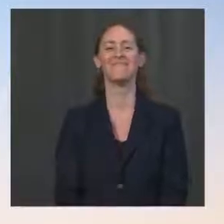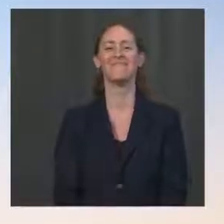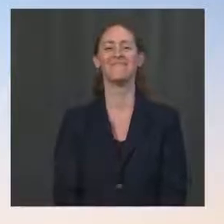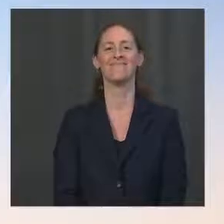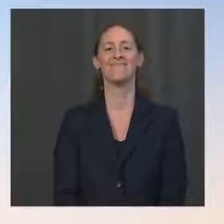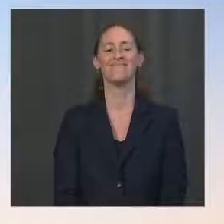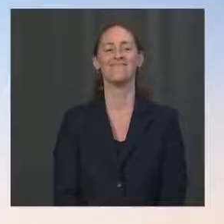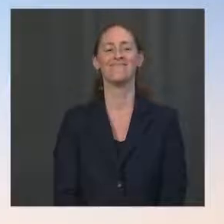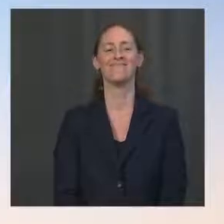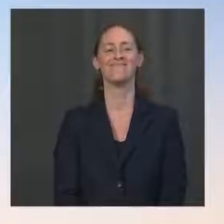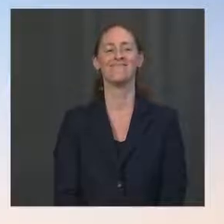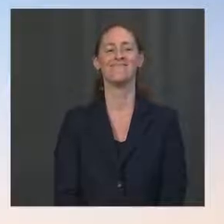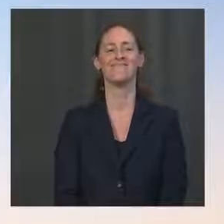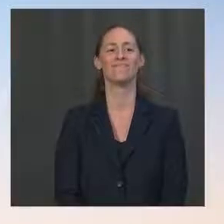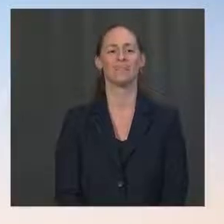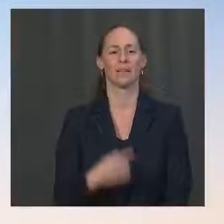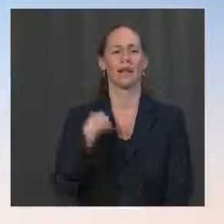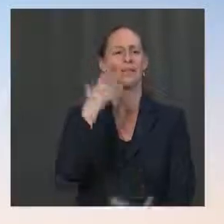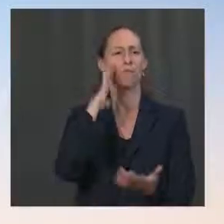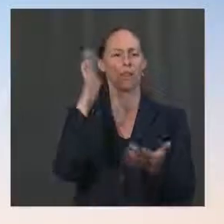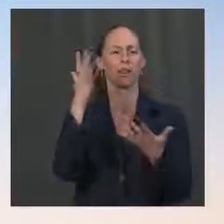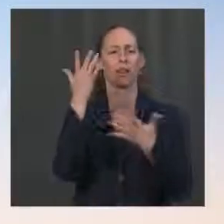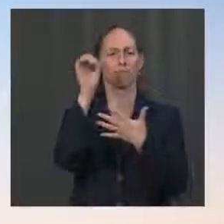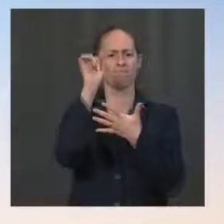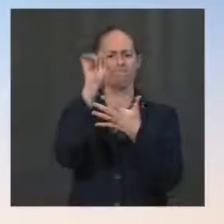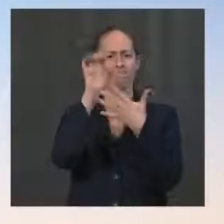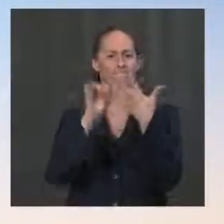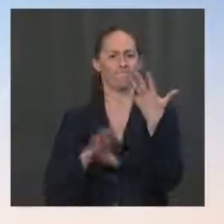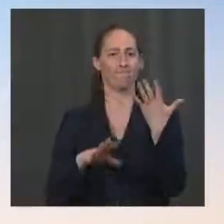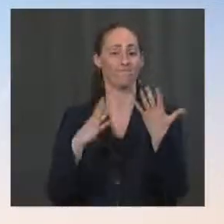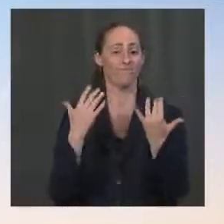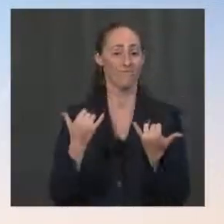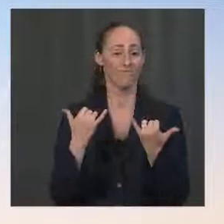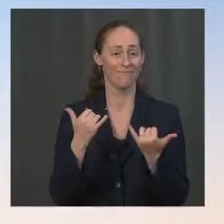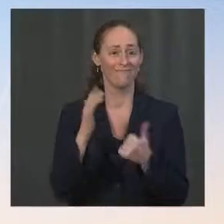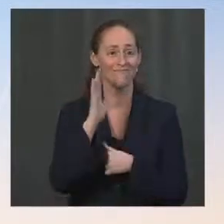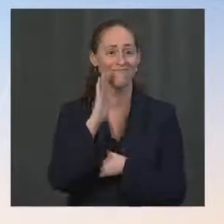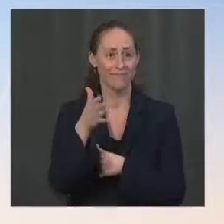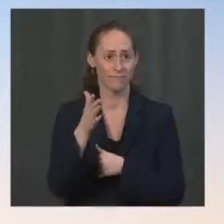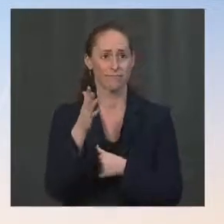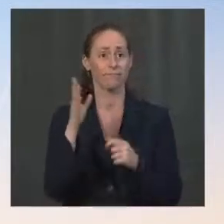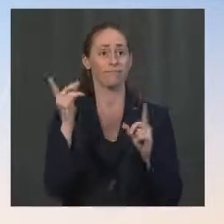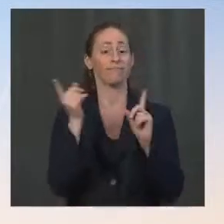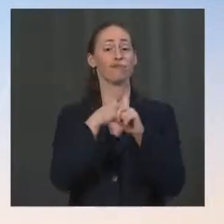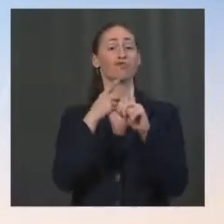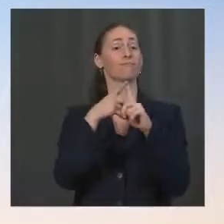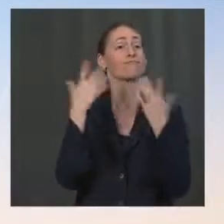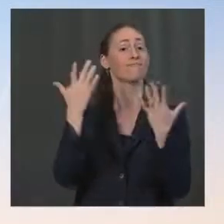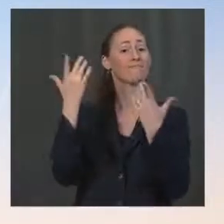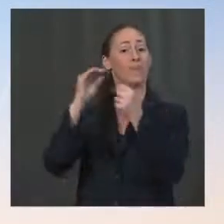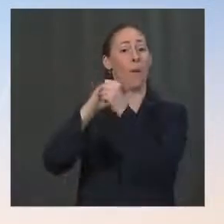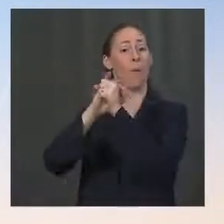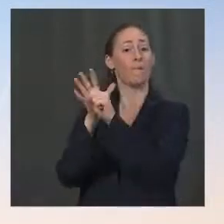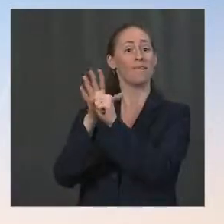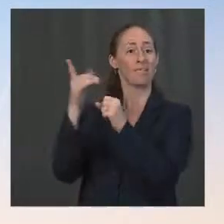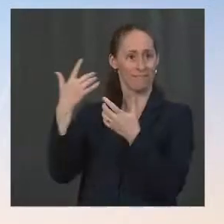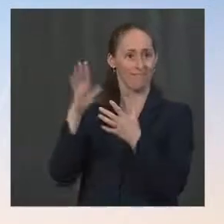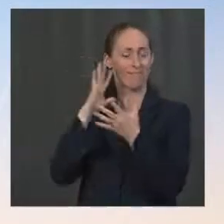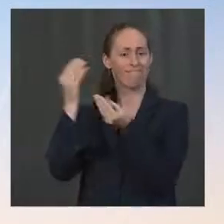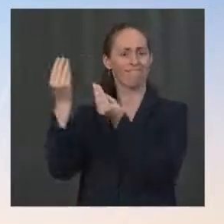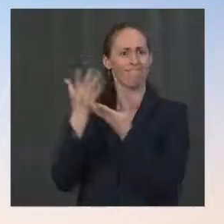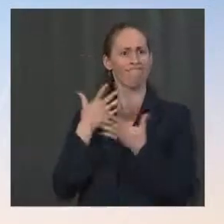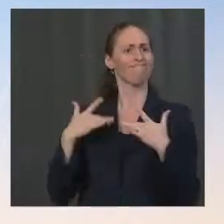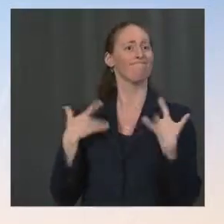I have a couple of items for all of you at the top. On COVID-19 response, we just got today's vaccine report, which Jeff Zients, our